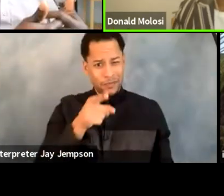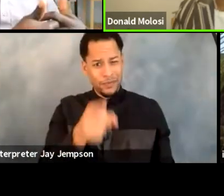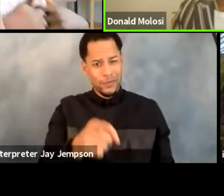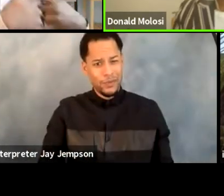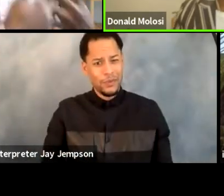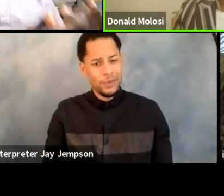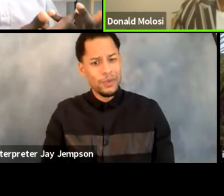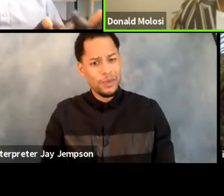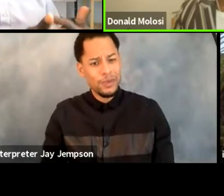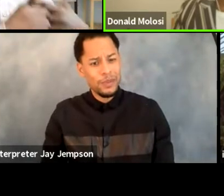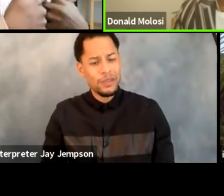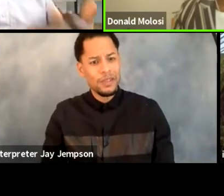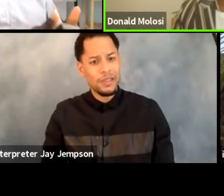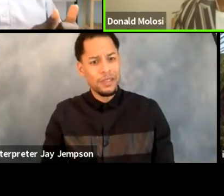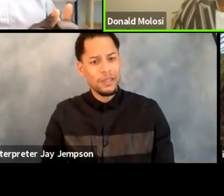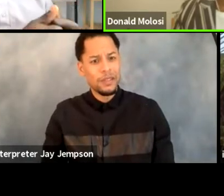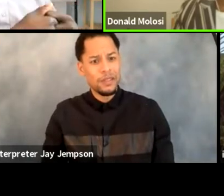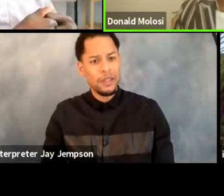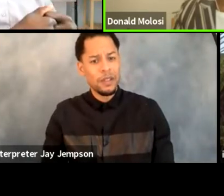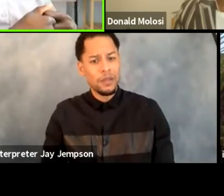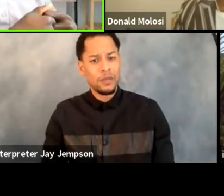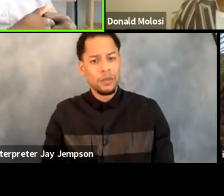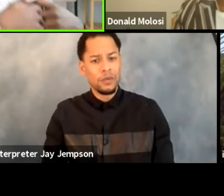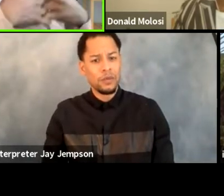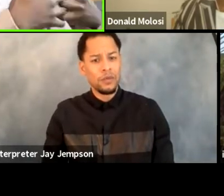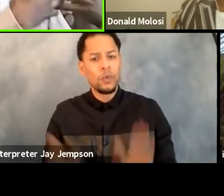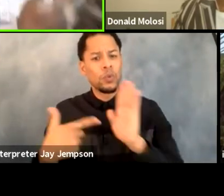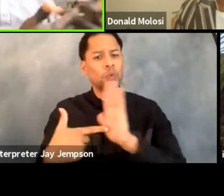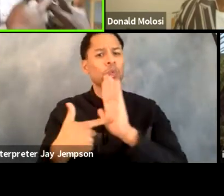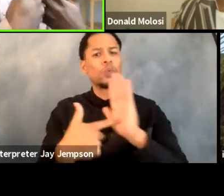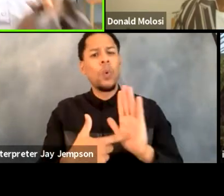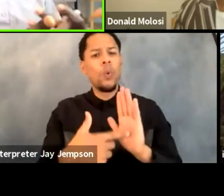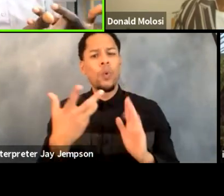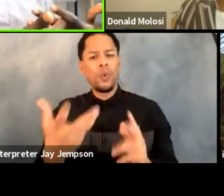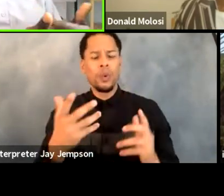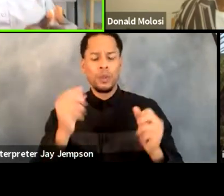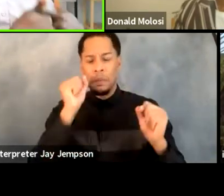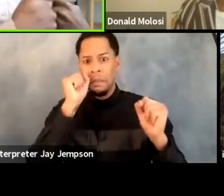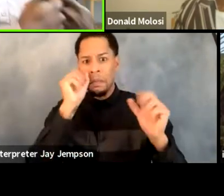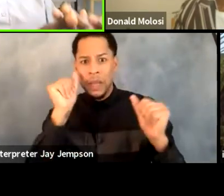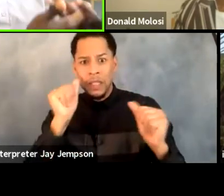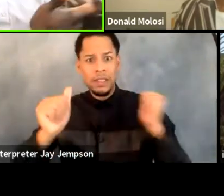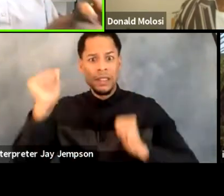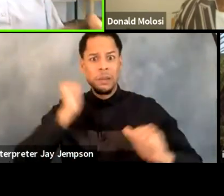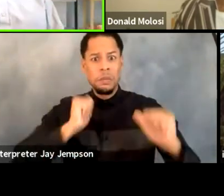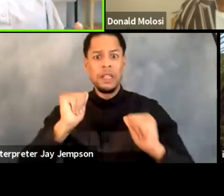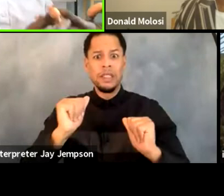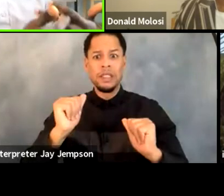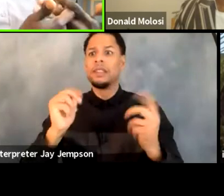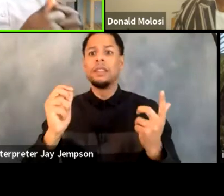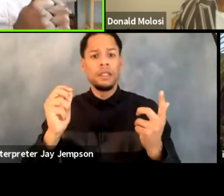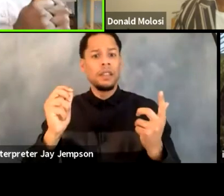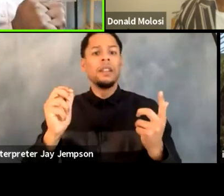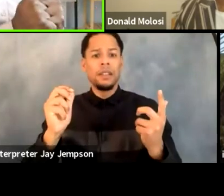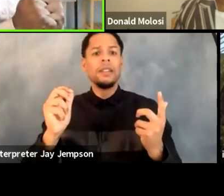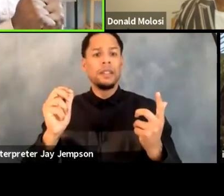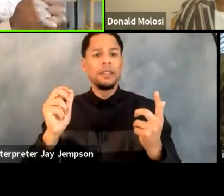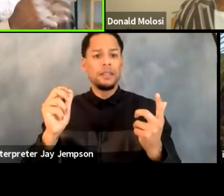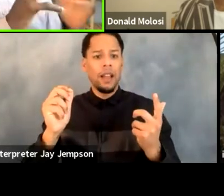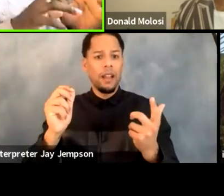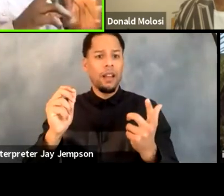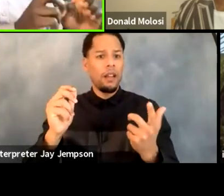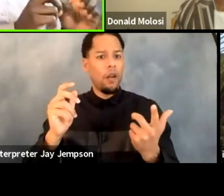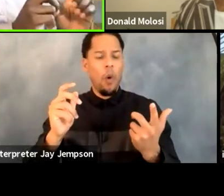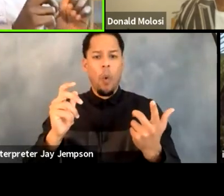for offering us amazing piece that have taken center stage, you know, on Broadway and off Broadway.